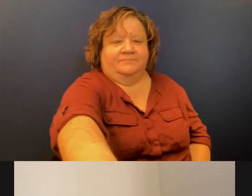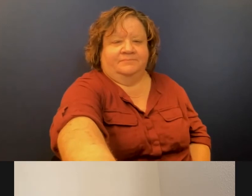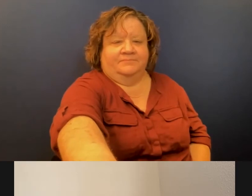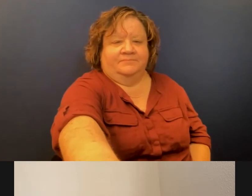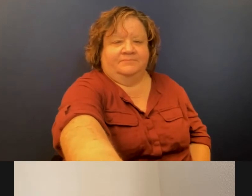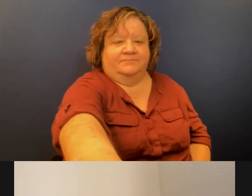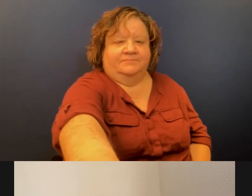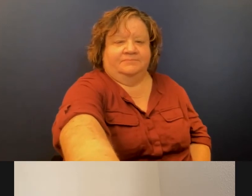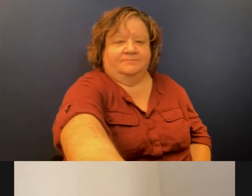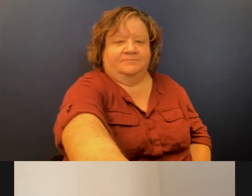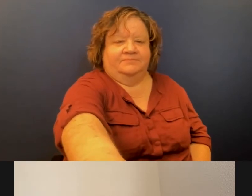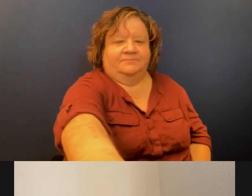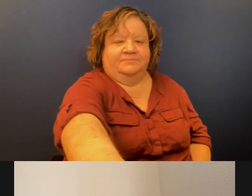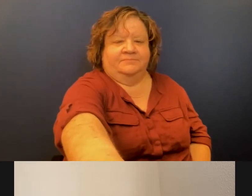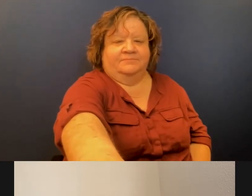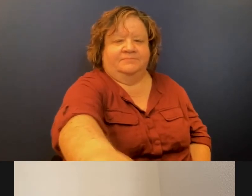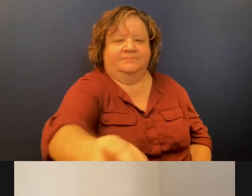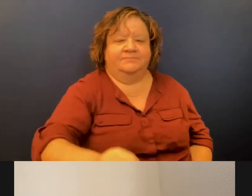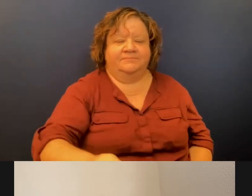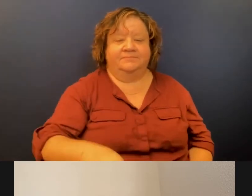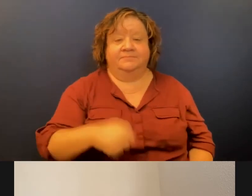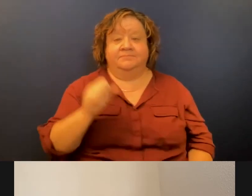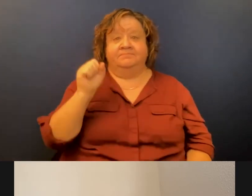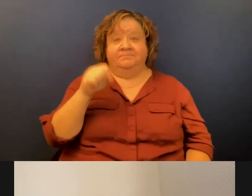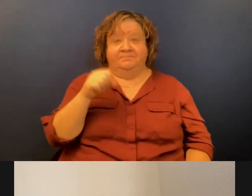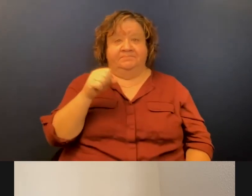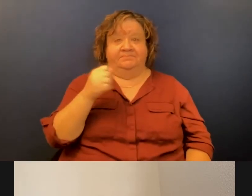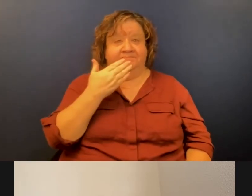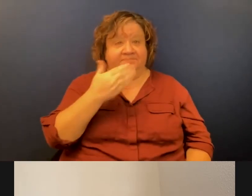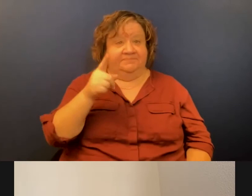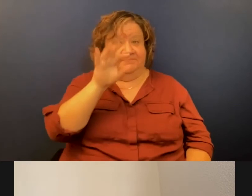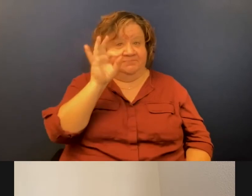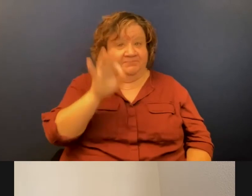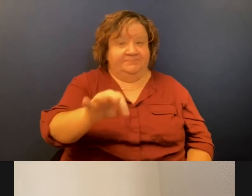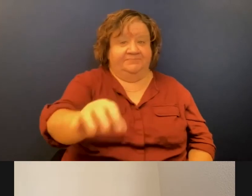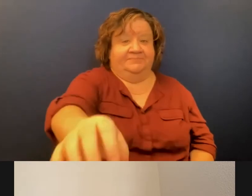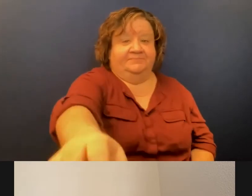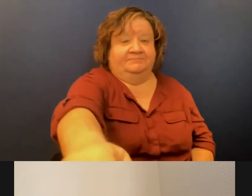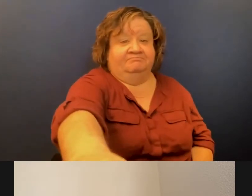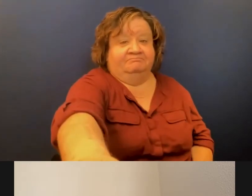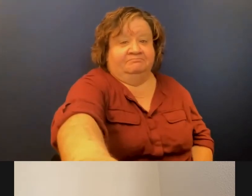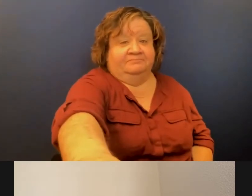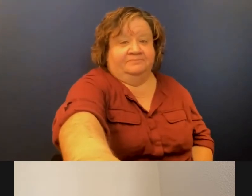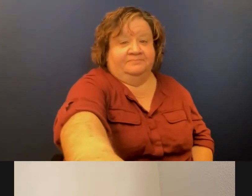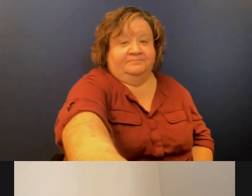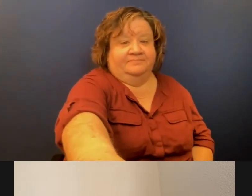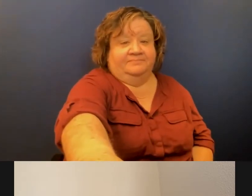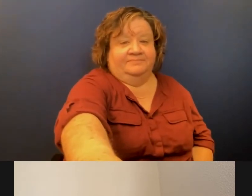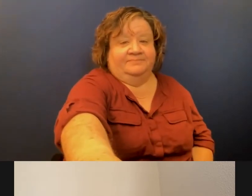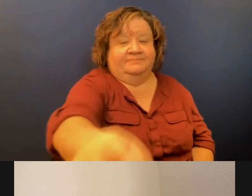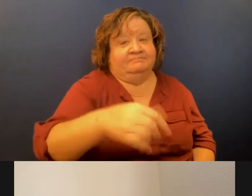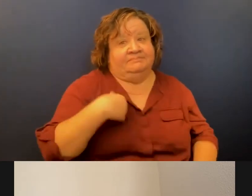think how there's a lot of work to be done, but there's also been a lot of progress and inclusion